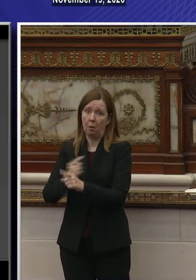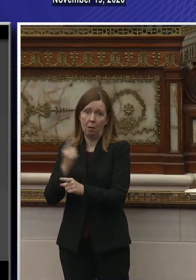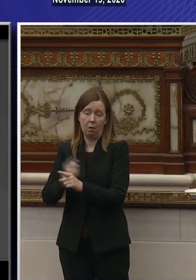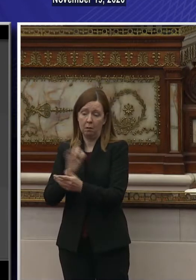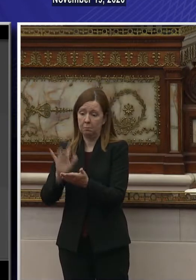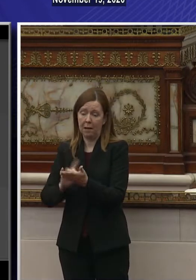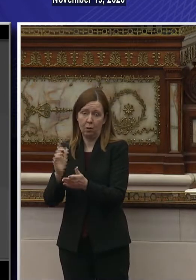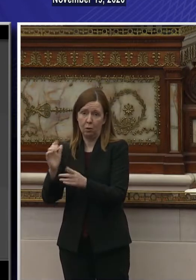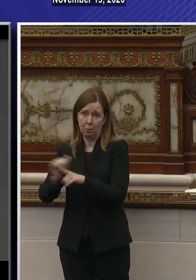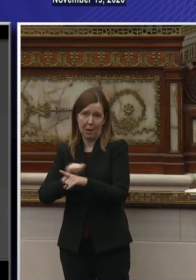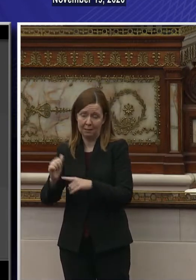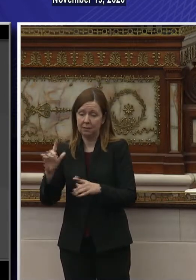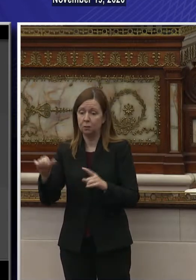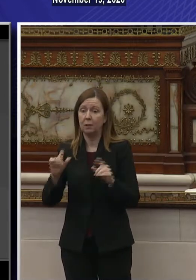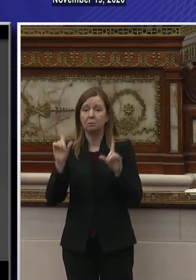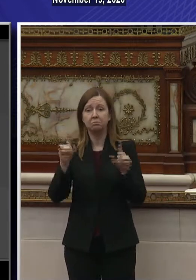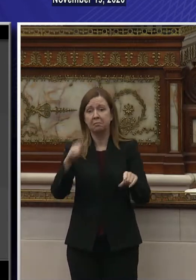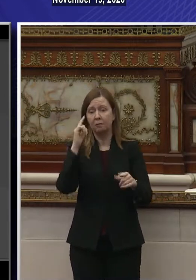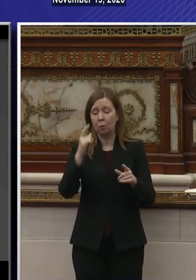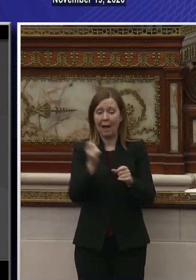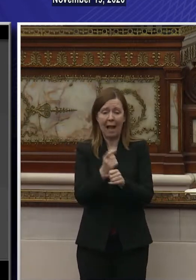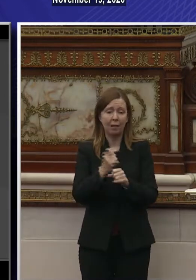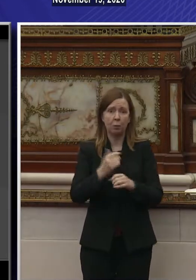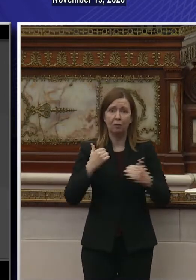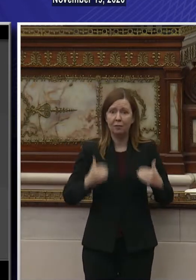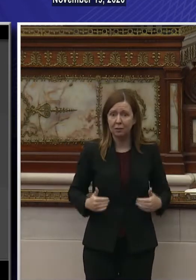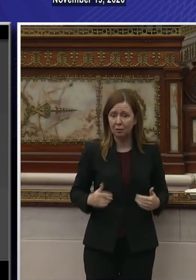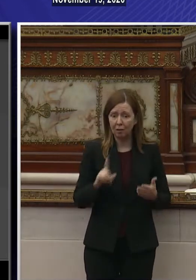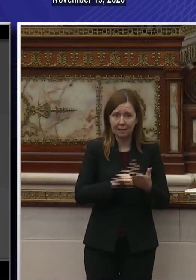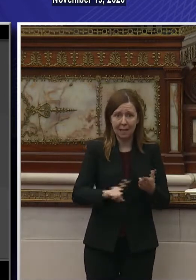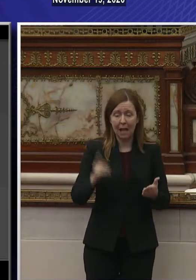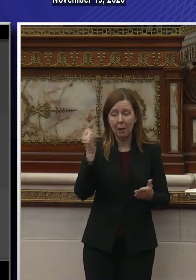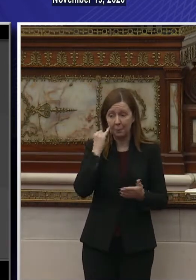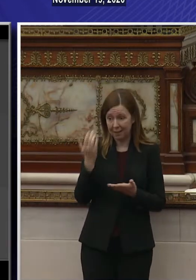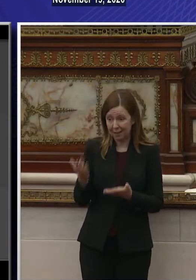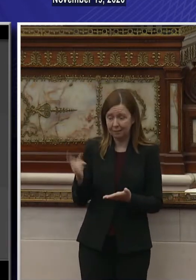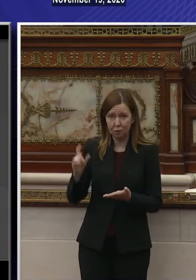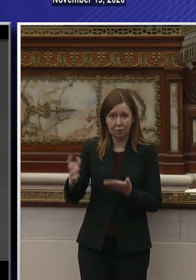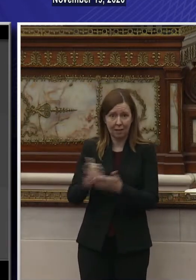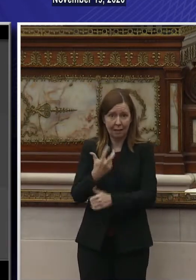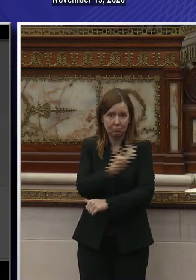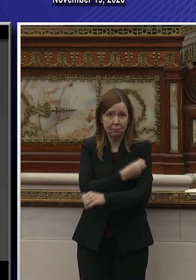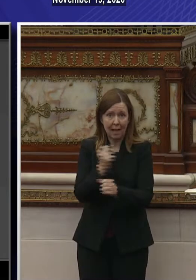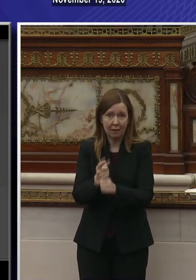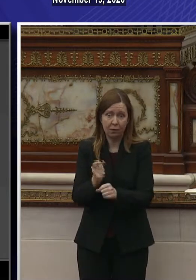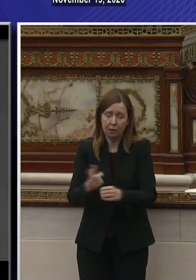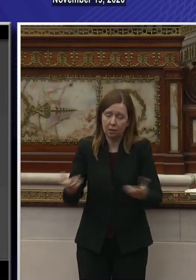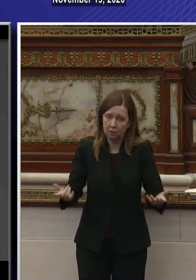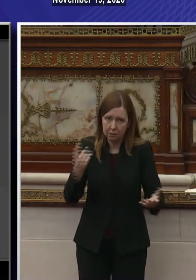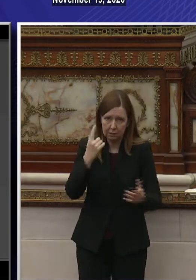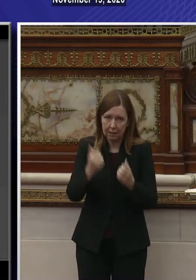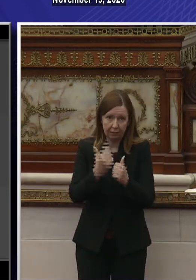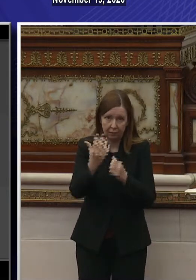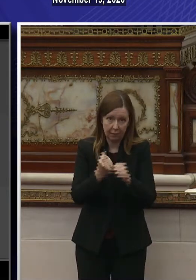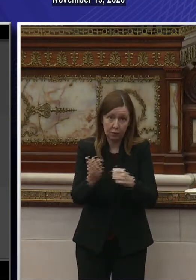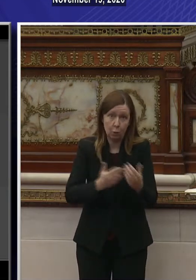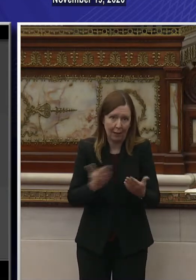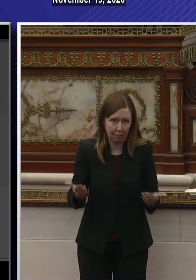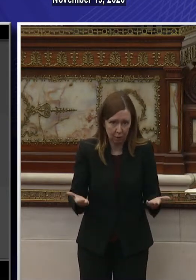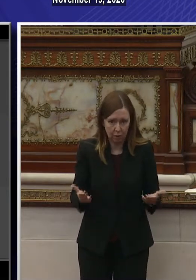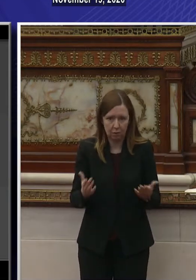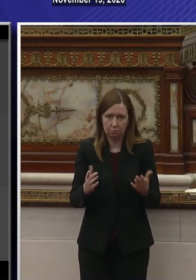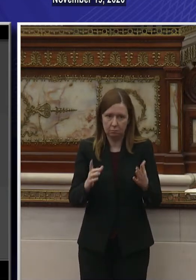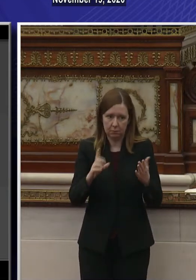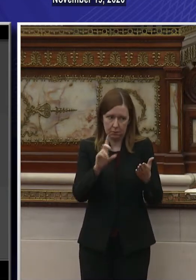practice. So when you go in for your annual physical, if there's an indication to get this vaccine every year, every 5 years, or whatever it turns